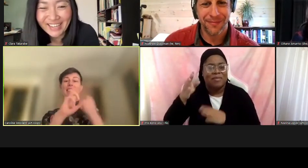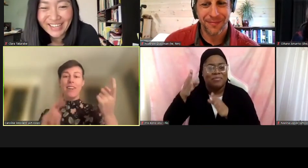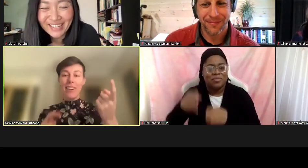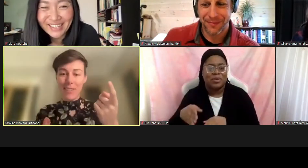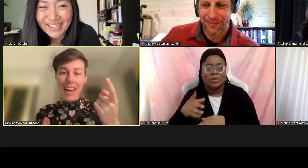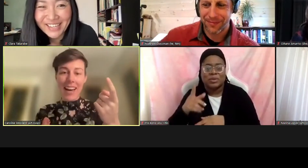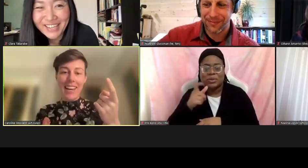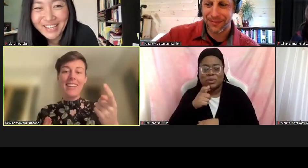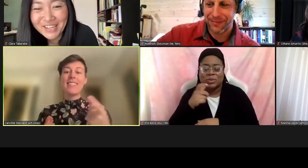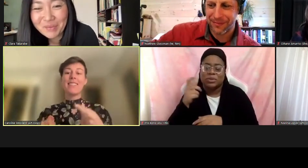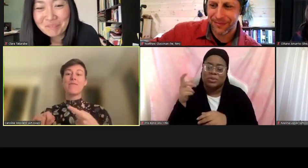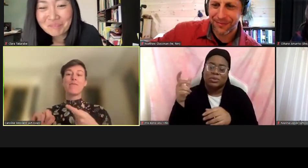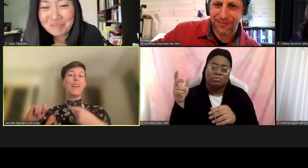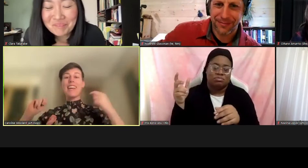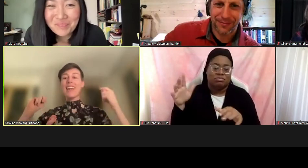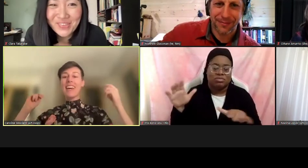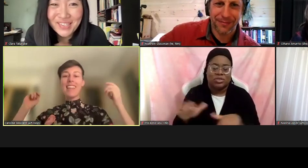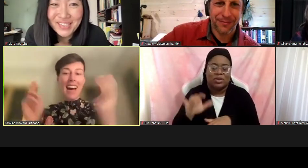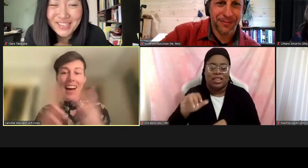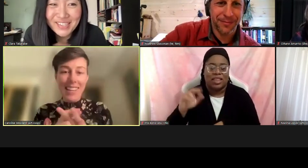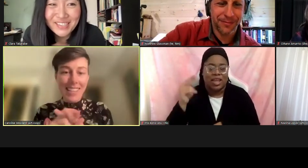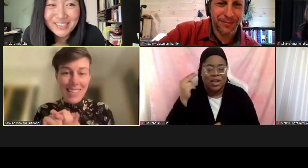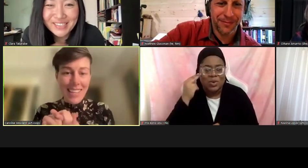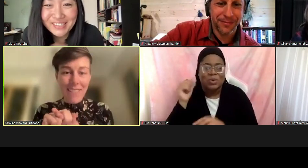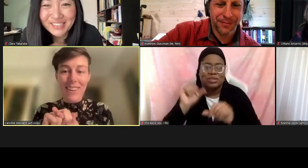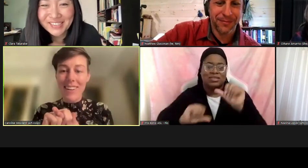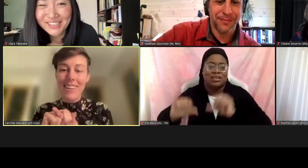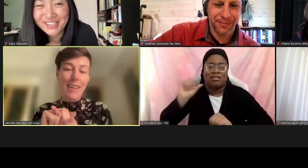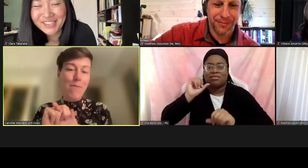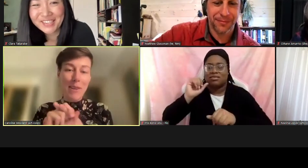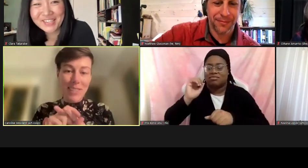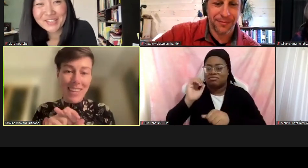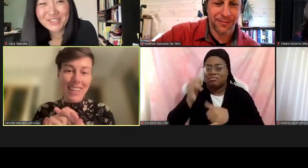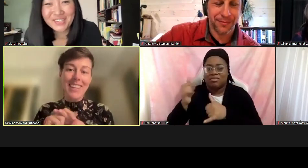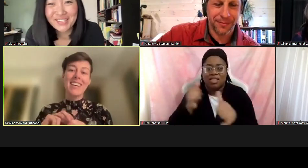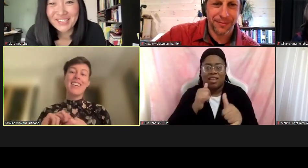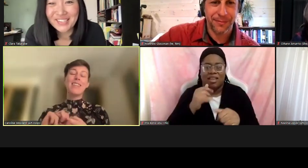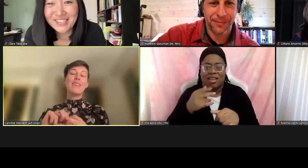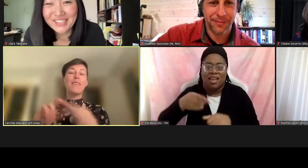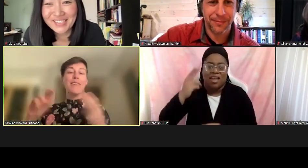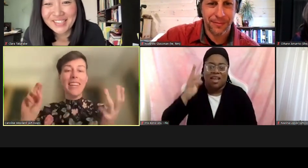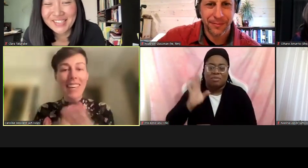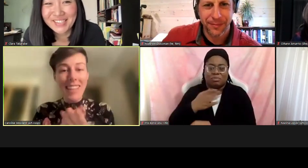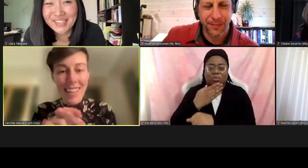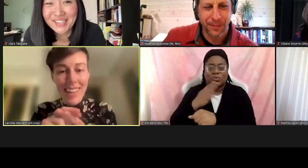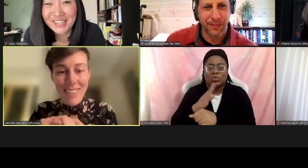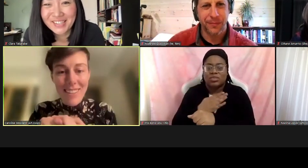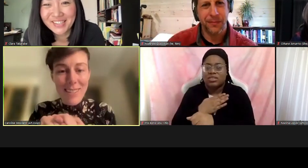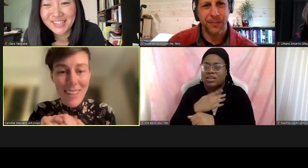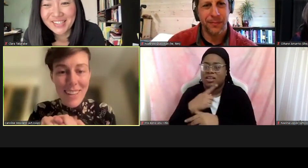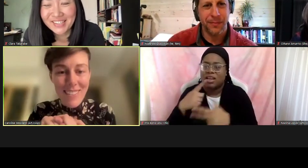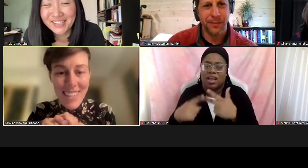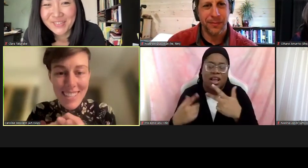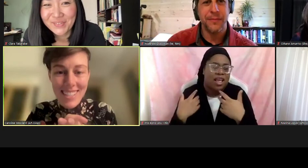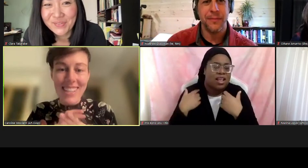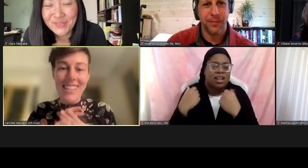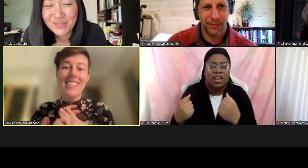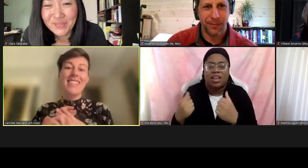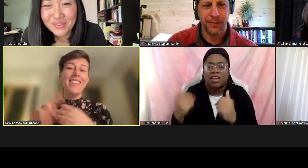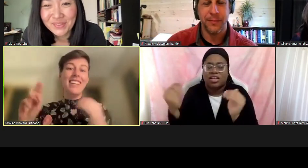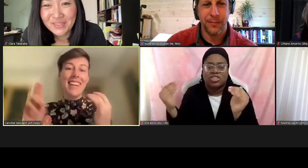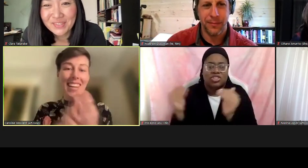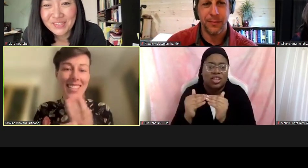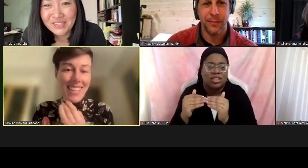this neuroscience, playing at the highest level in music, doing healing and restorative